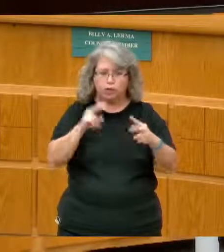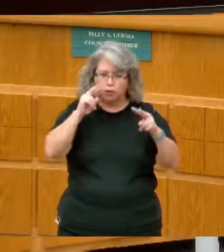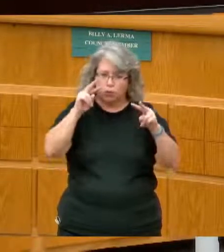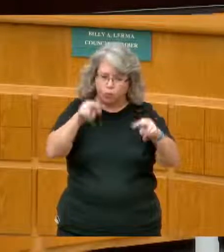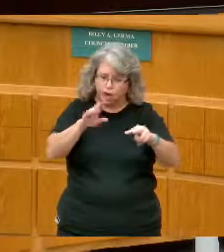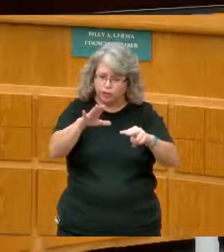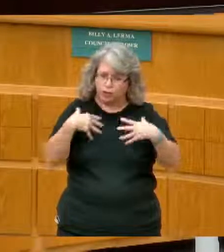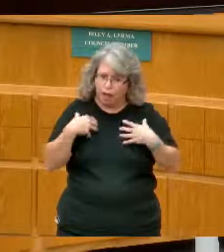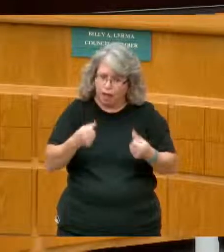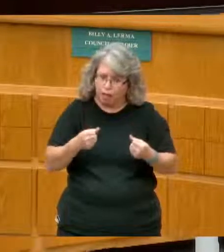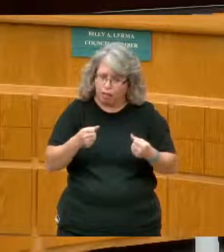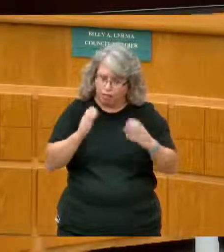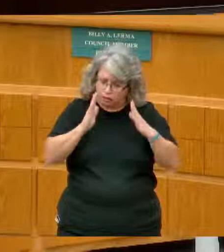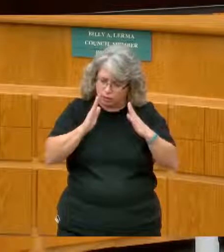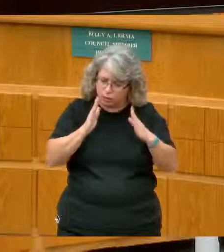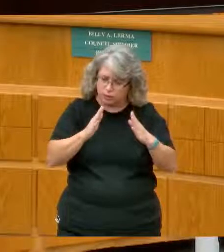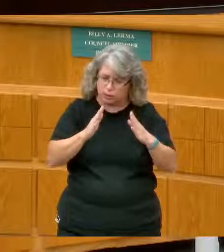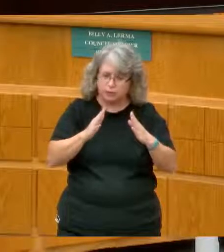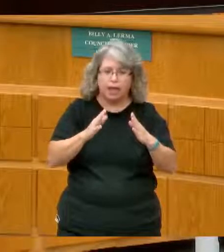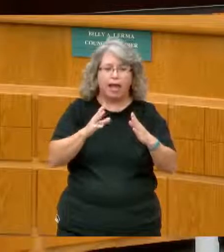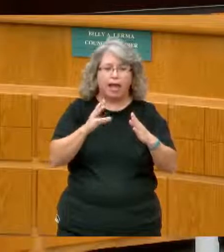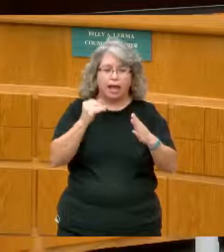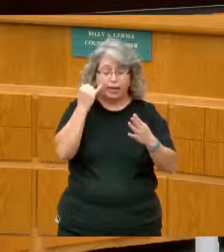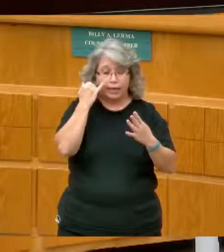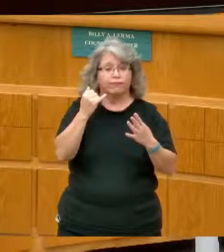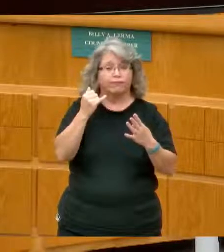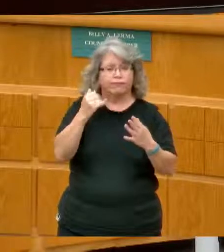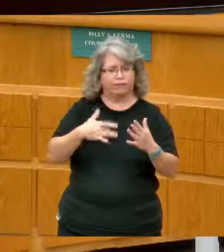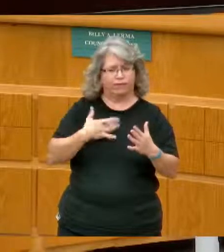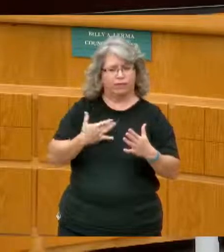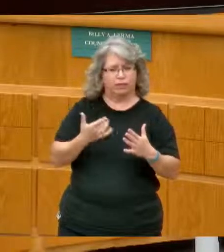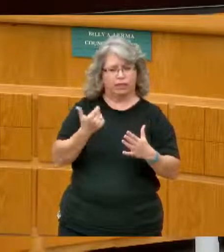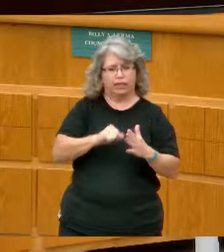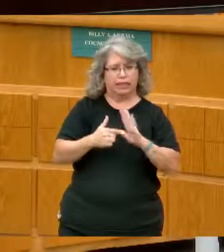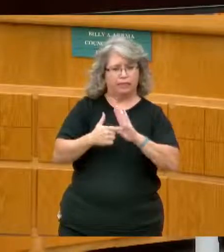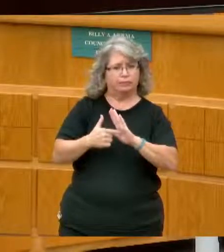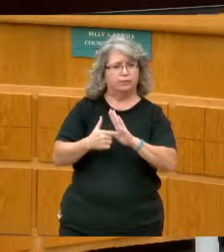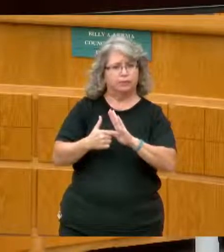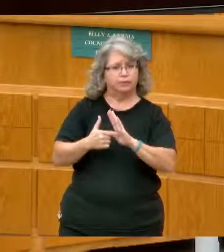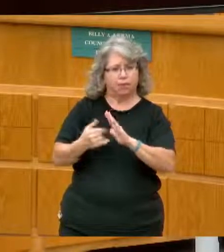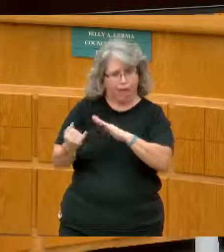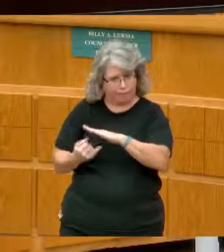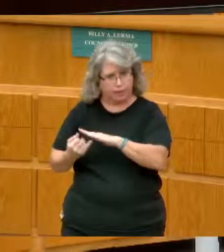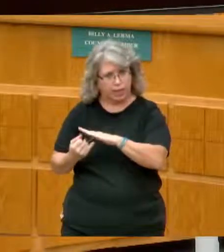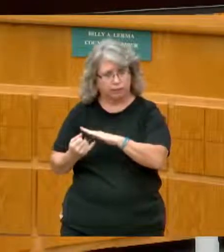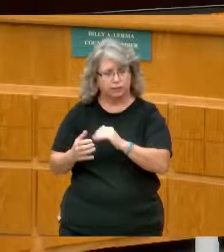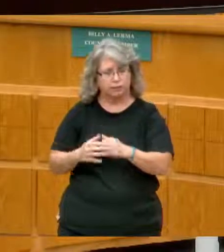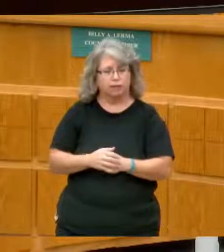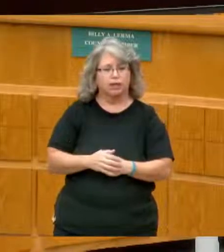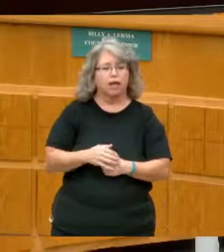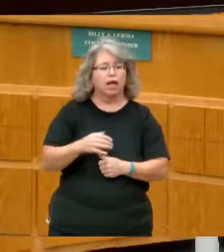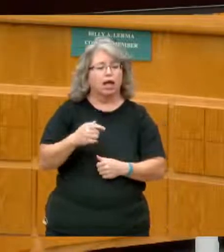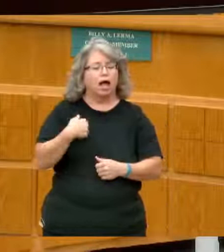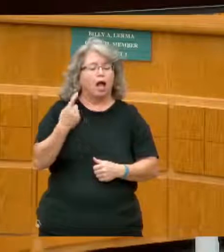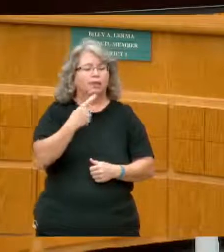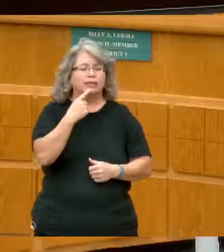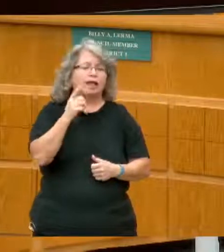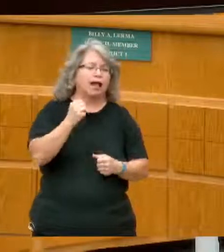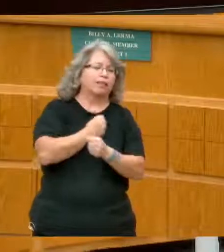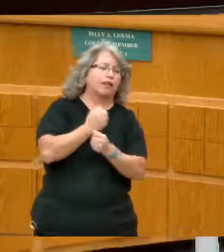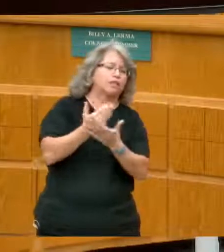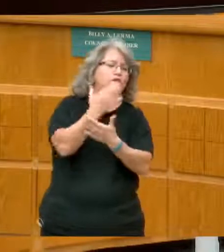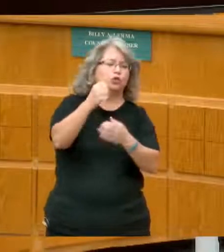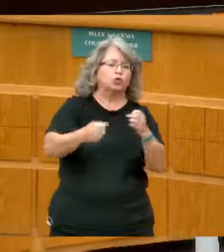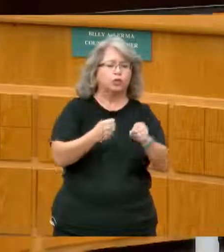symptoms. And I've always said that I love our new year because it's always filled with such new hope and